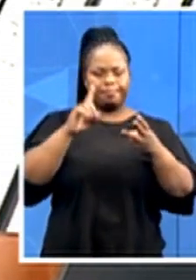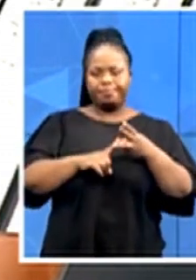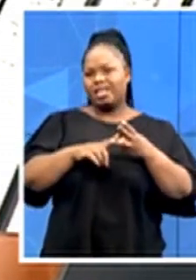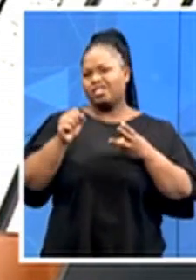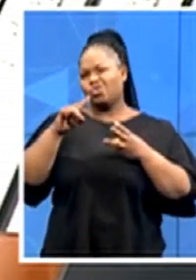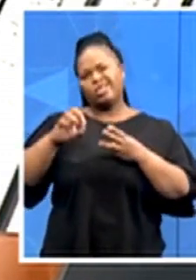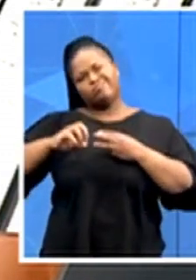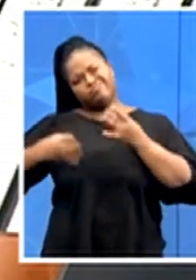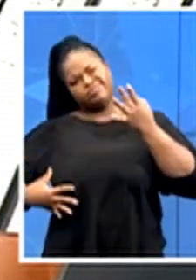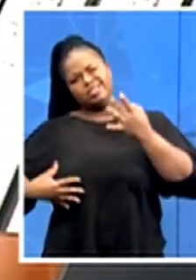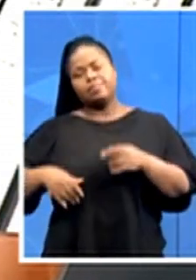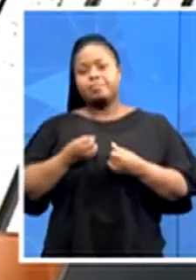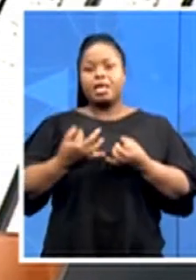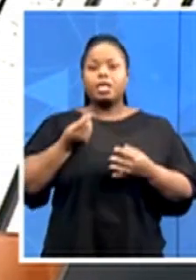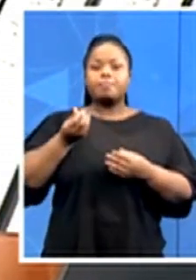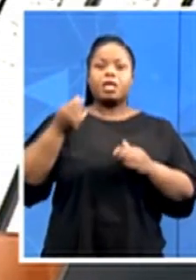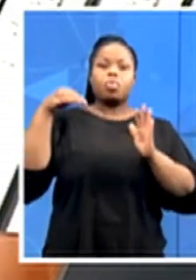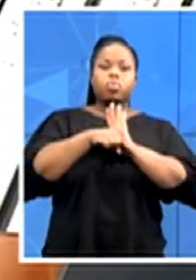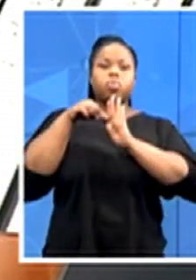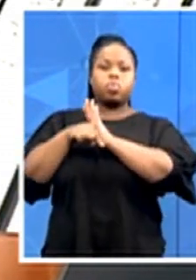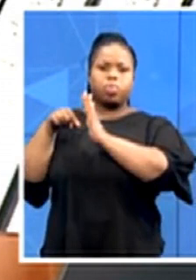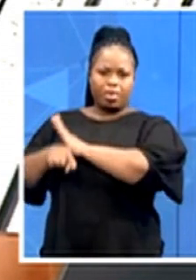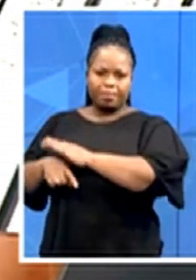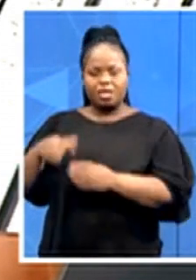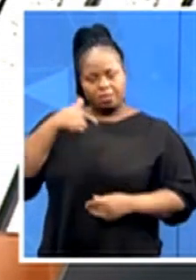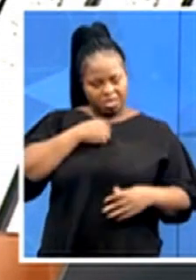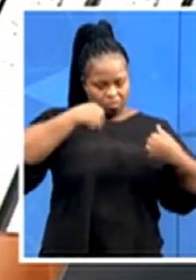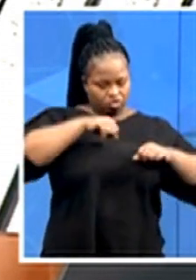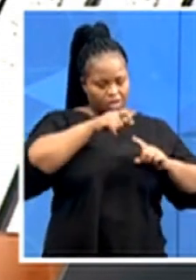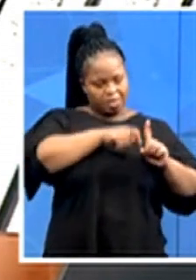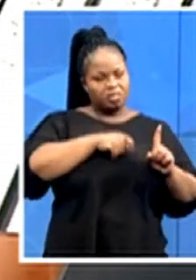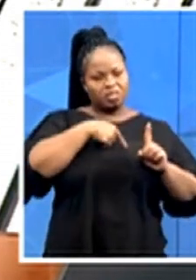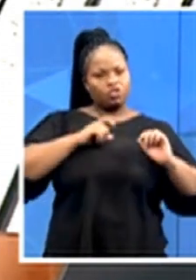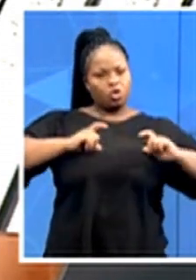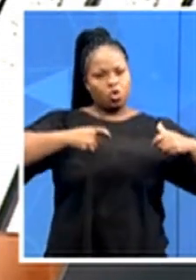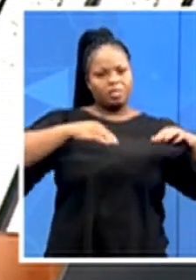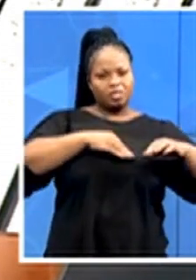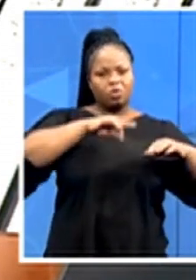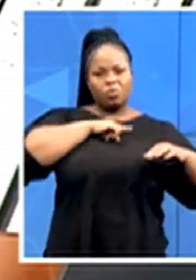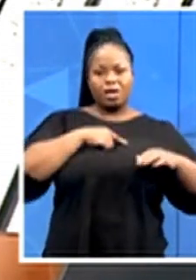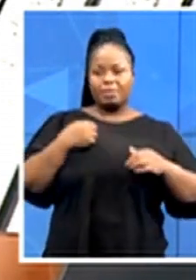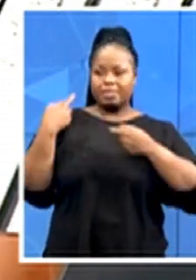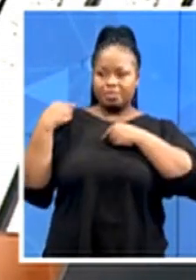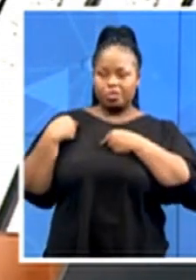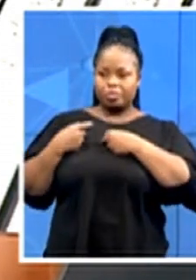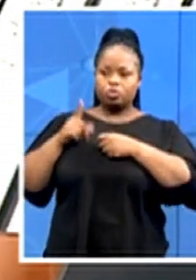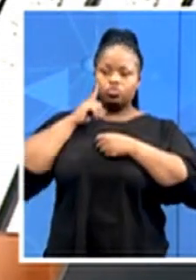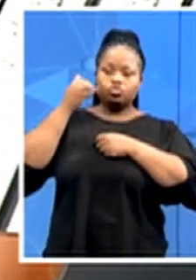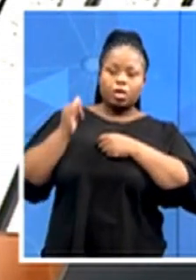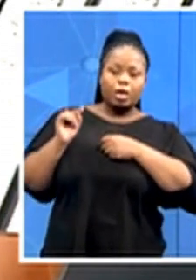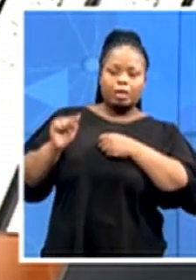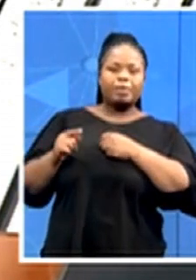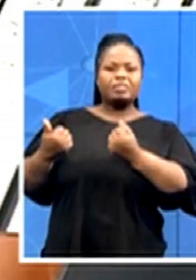interministerial committee on resolving the country's severe energy challenges. This IMC